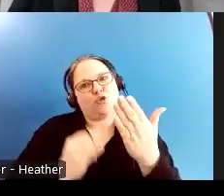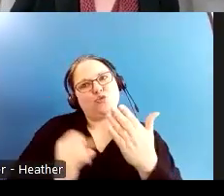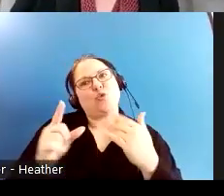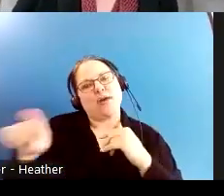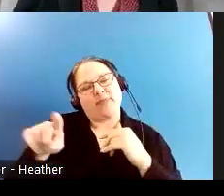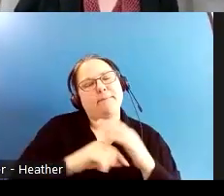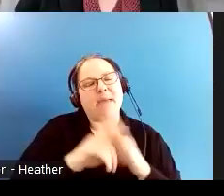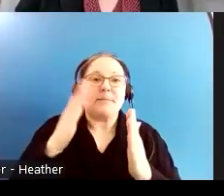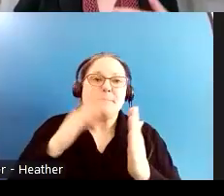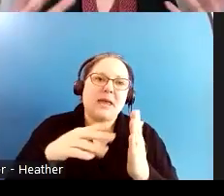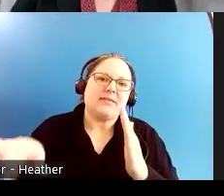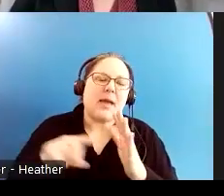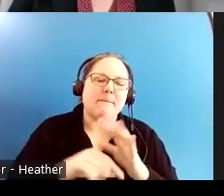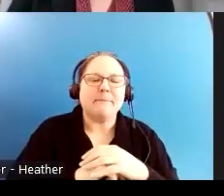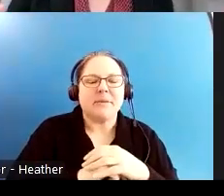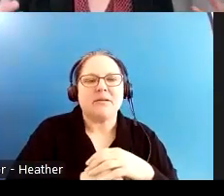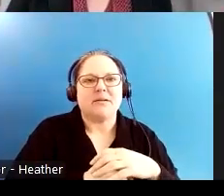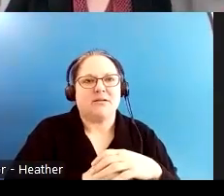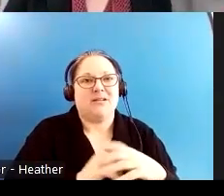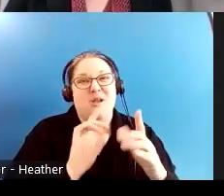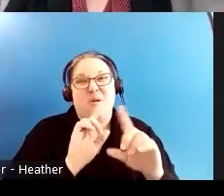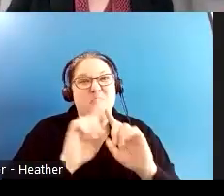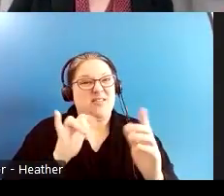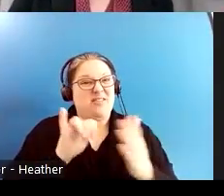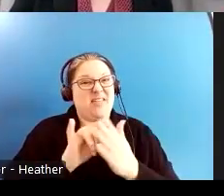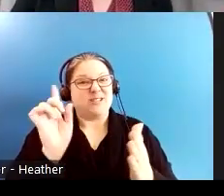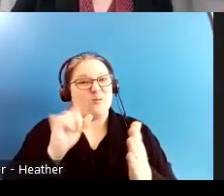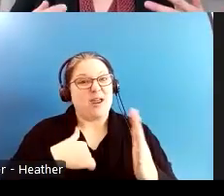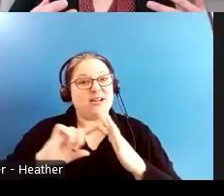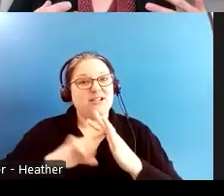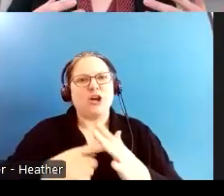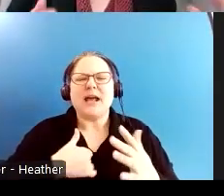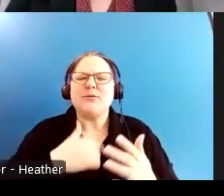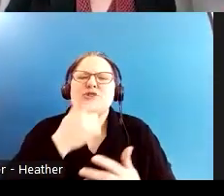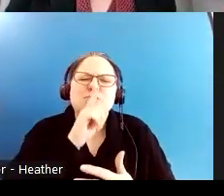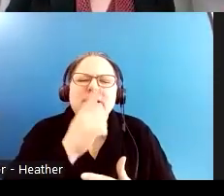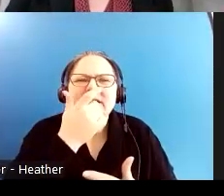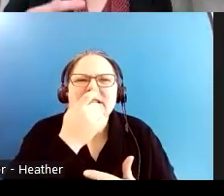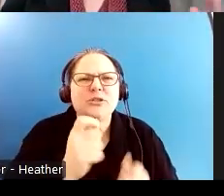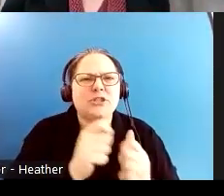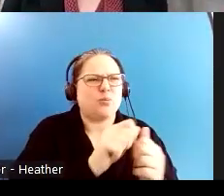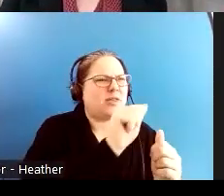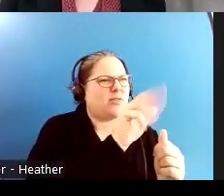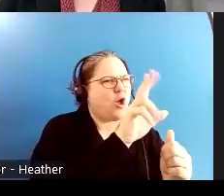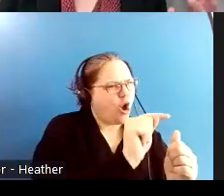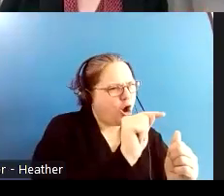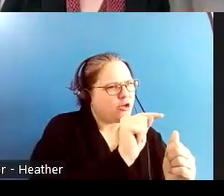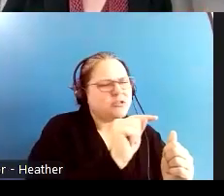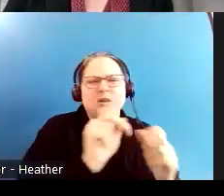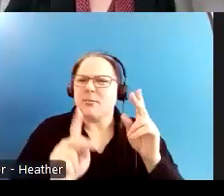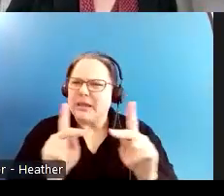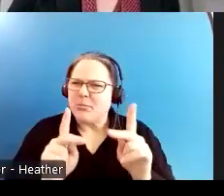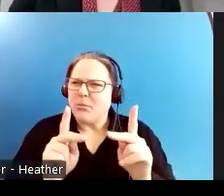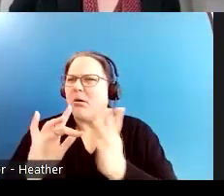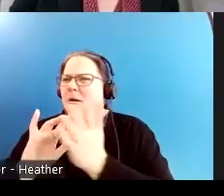on the streets. But that's where it all started. I was really interested in this intersection between the arts and humanities and medicine and social